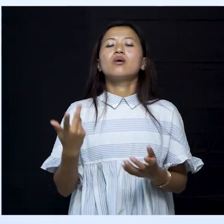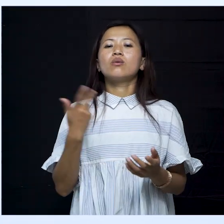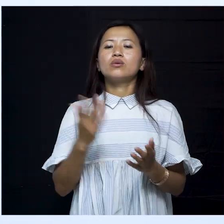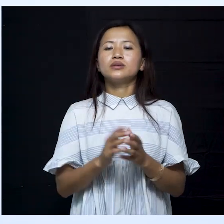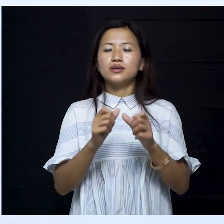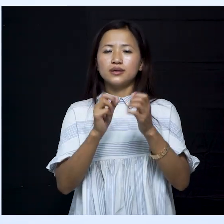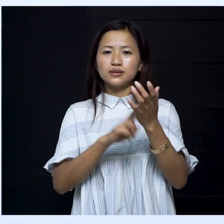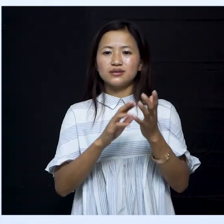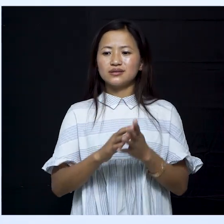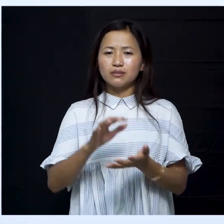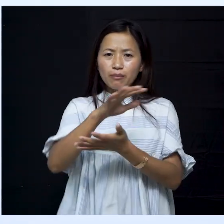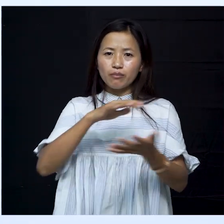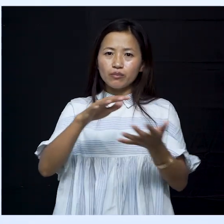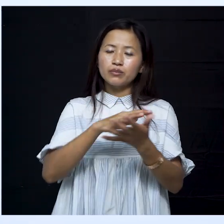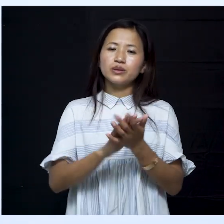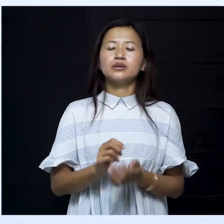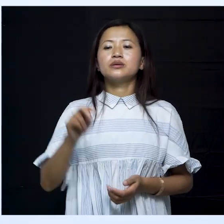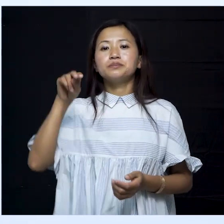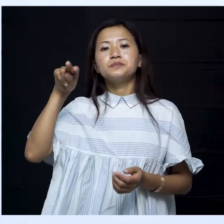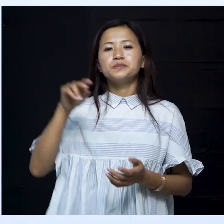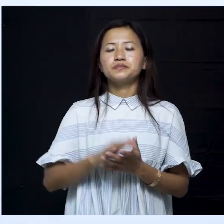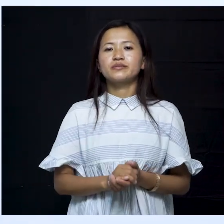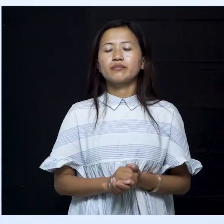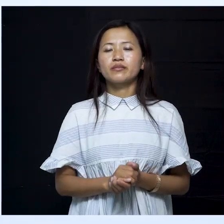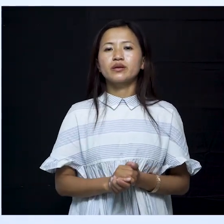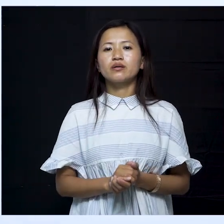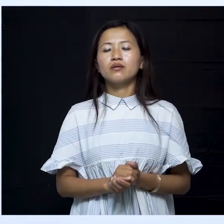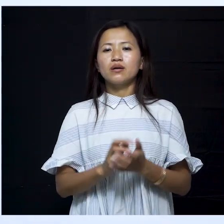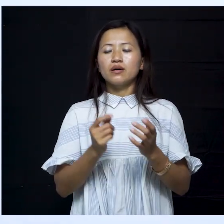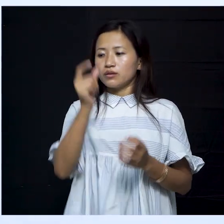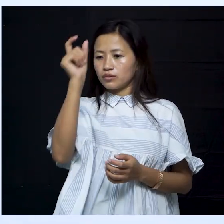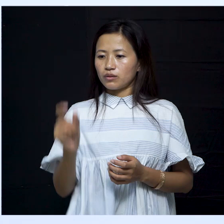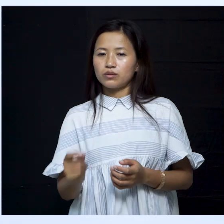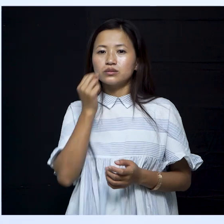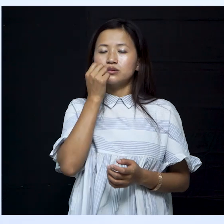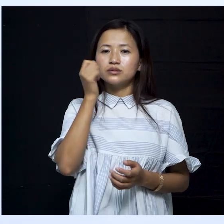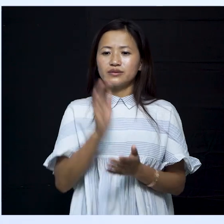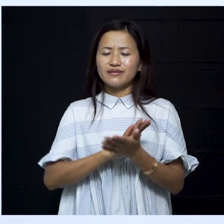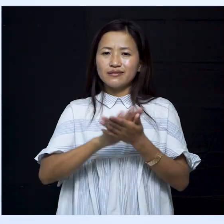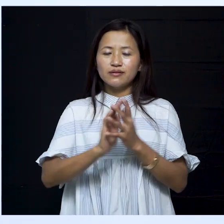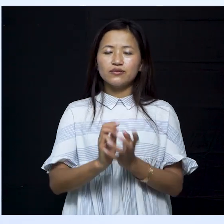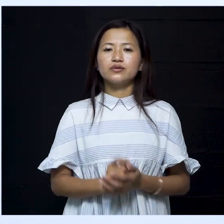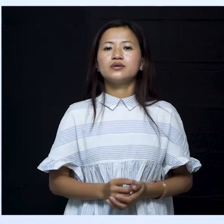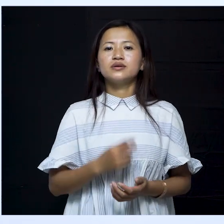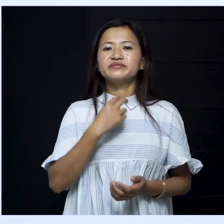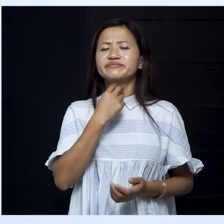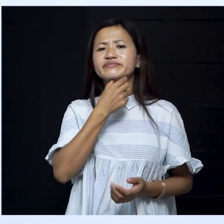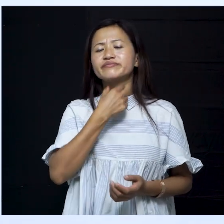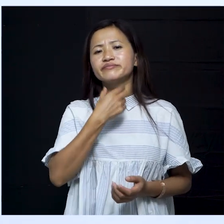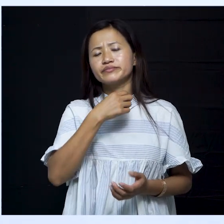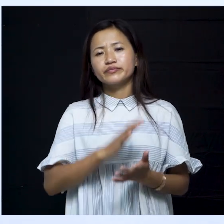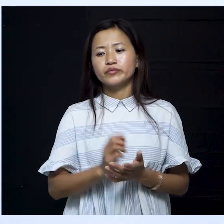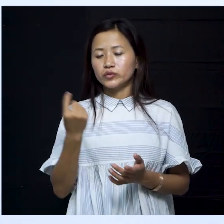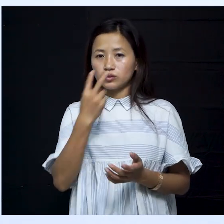is ambiguity, multiple meanings. So the author, in a very clever way, humorous way, he juxtaposes, he